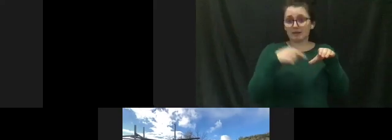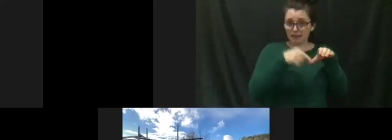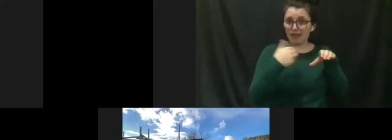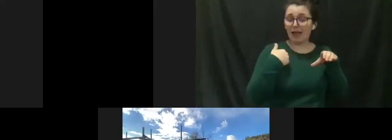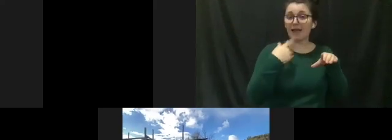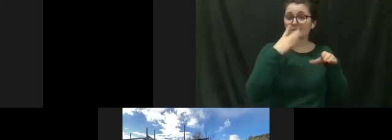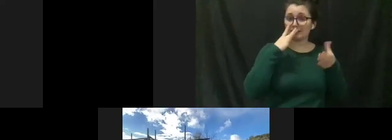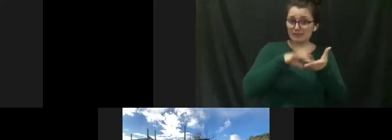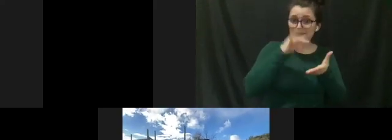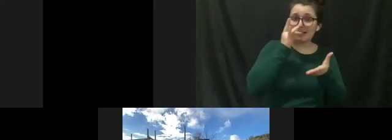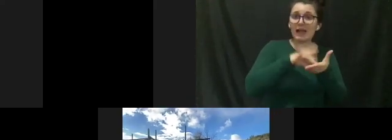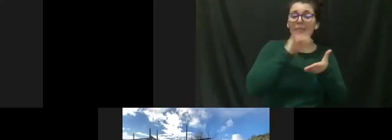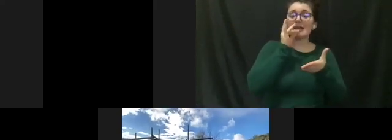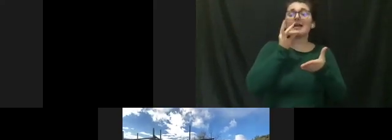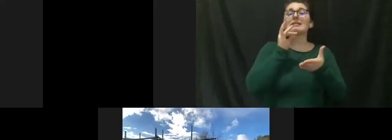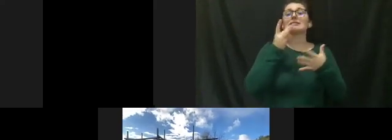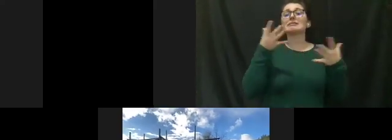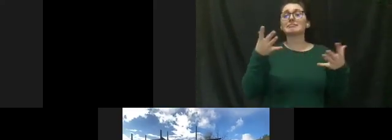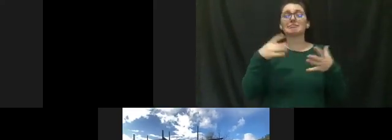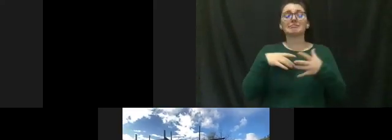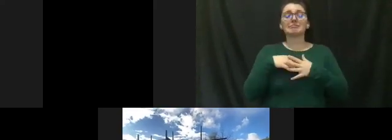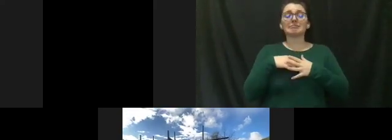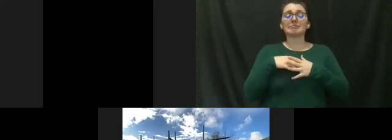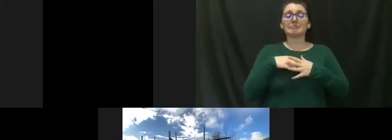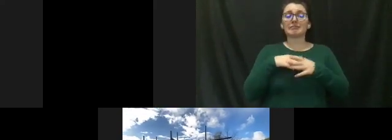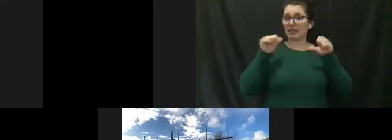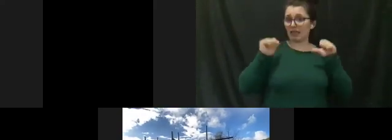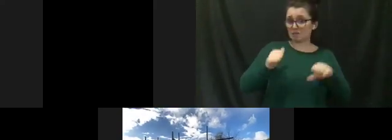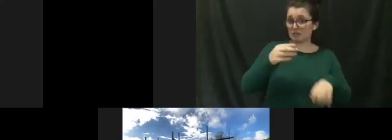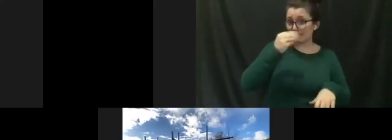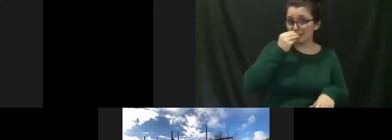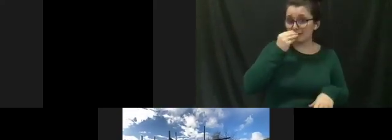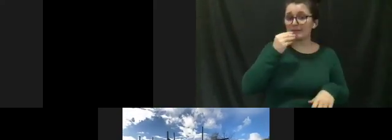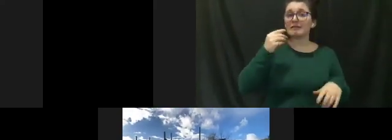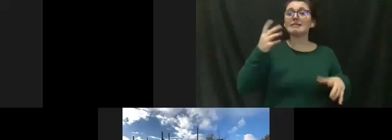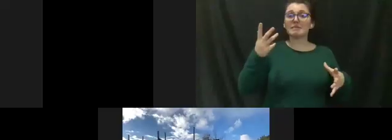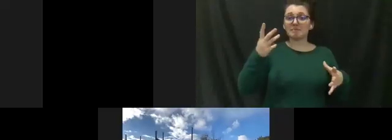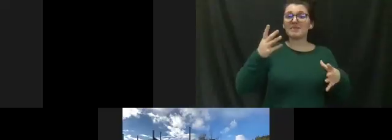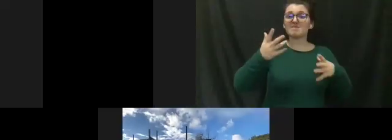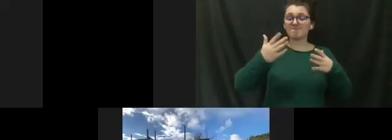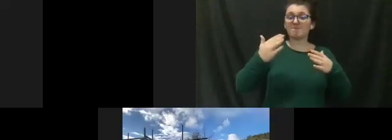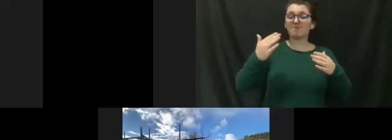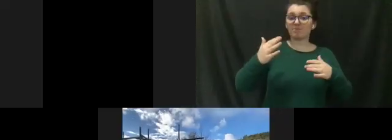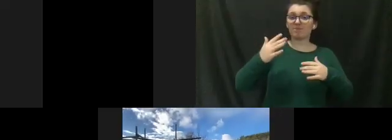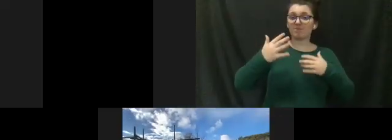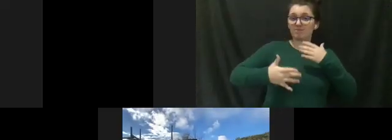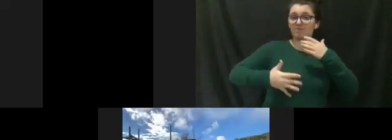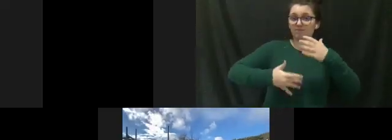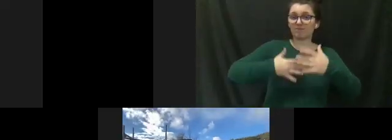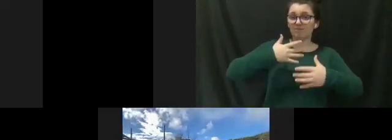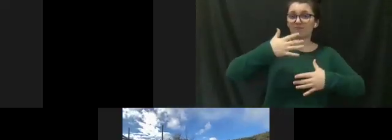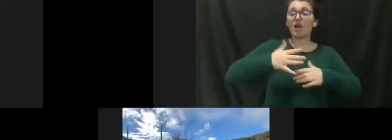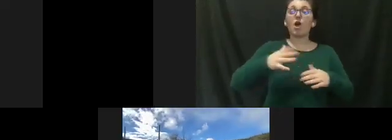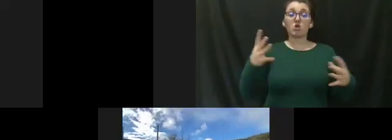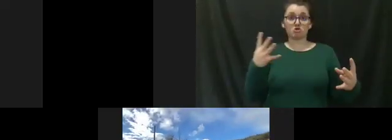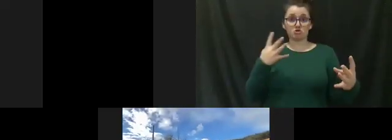snacks in there and let them investigate and eat it on their own. And eventually we can work up to having them go into a crate on command.